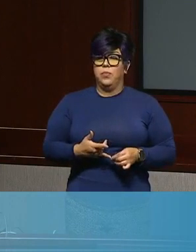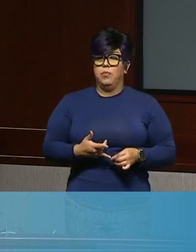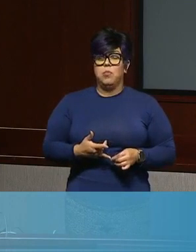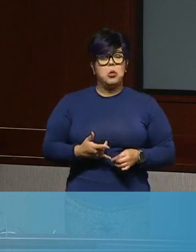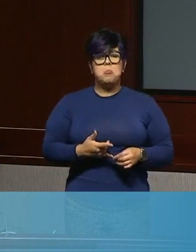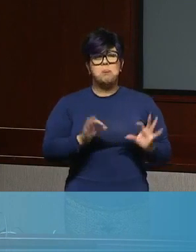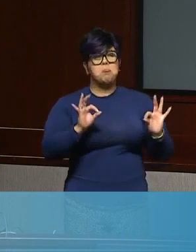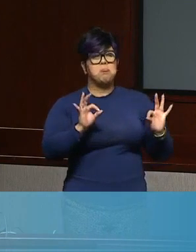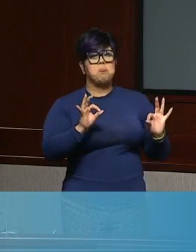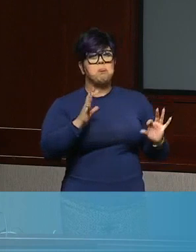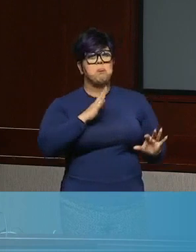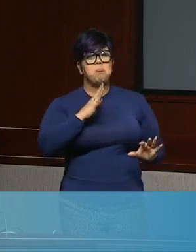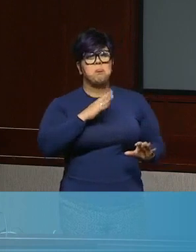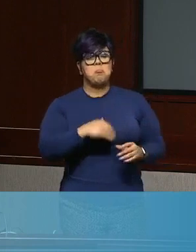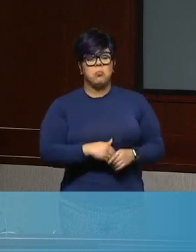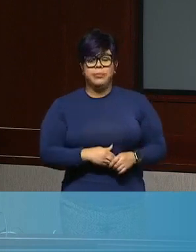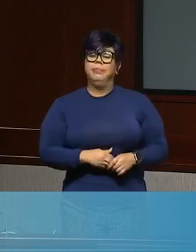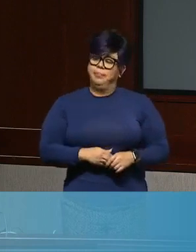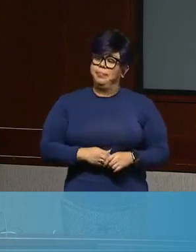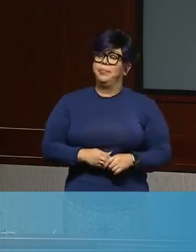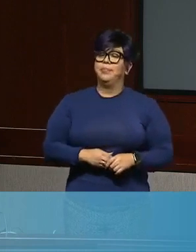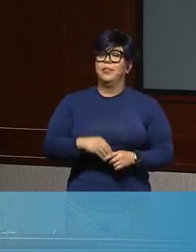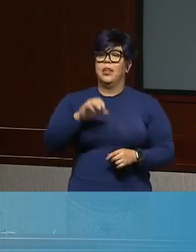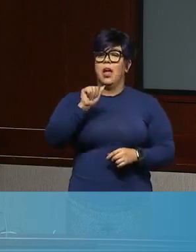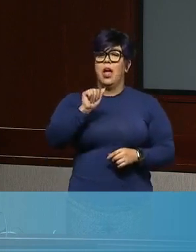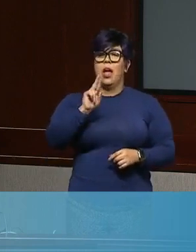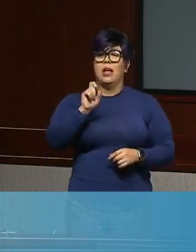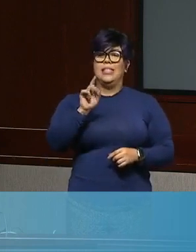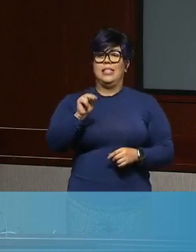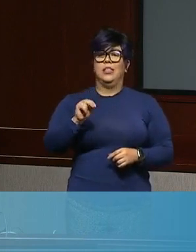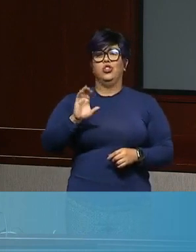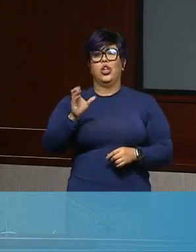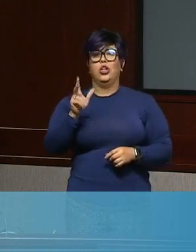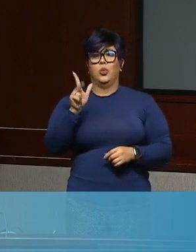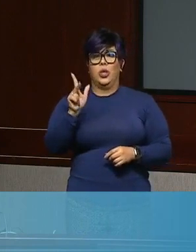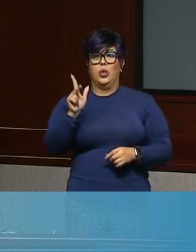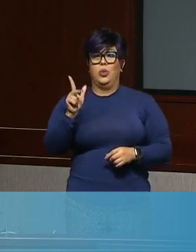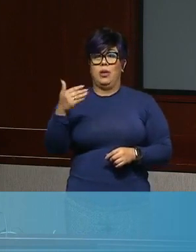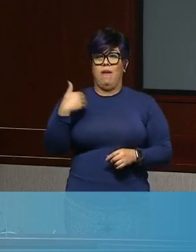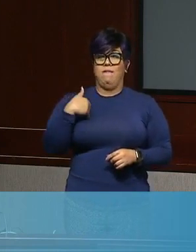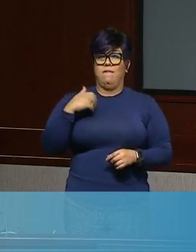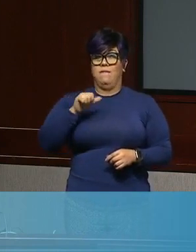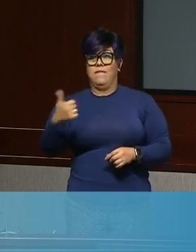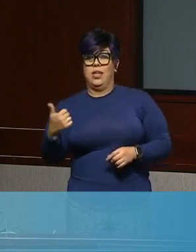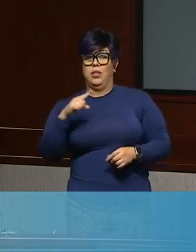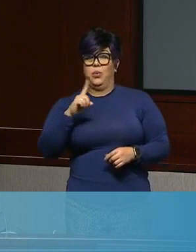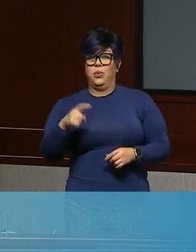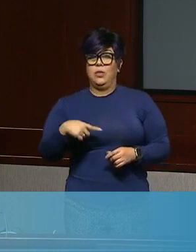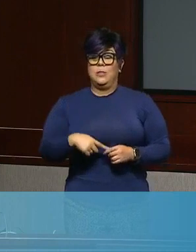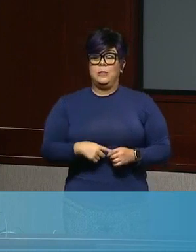No, I'm all good. Thank you. Okay. Austin with Channel 23, anything else we need to circle back to?